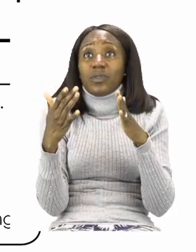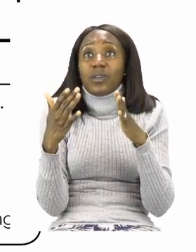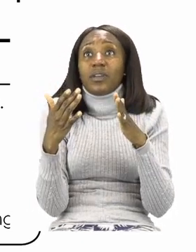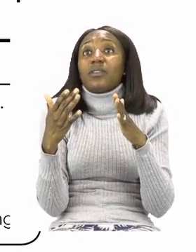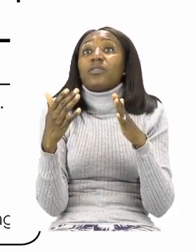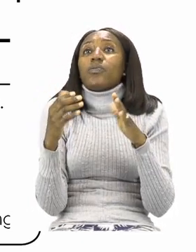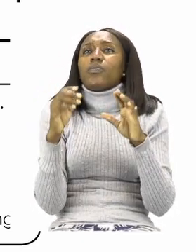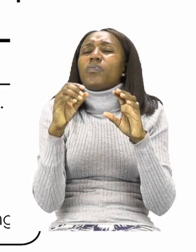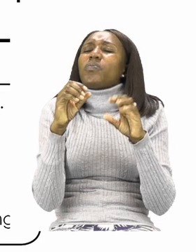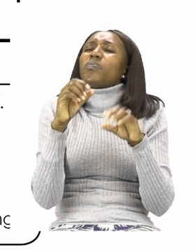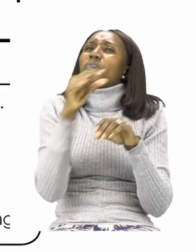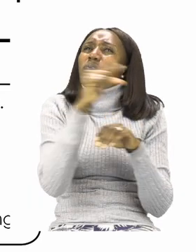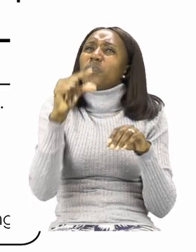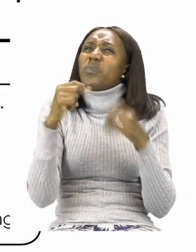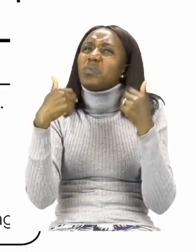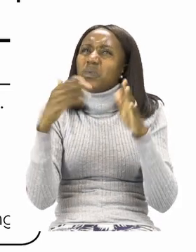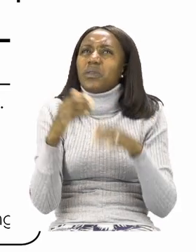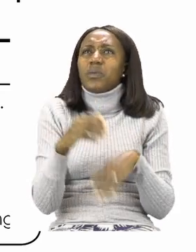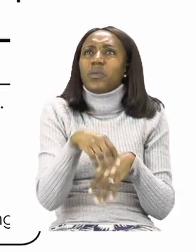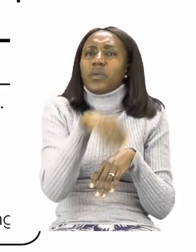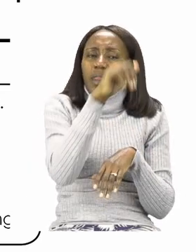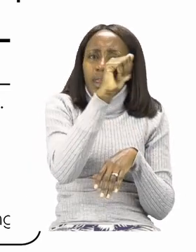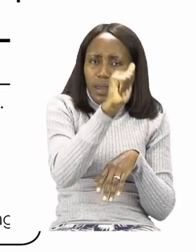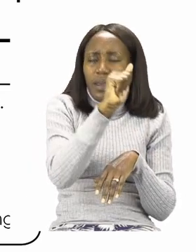vowel. The